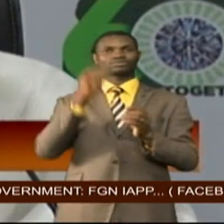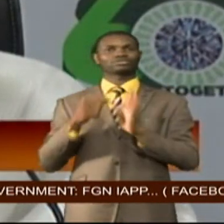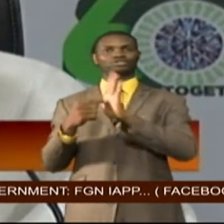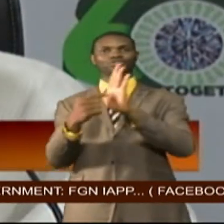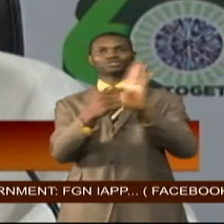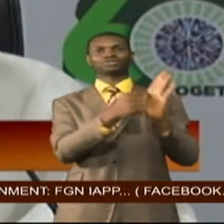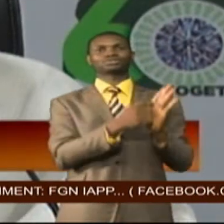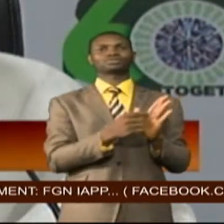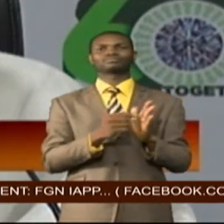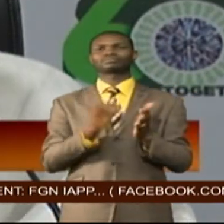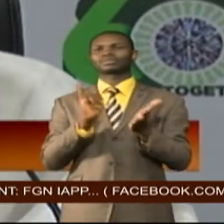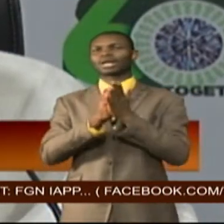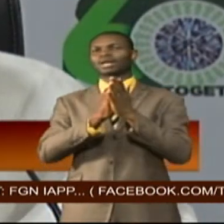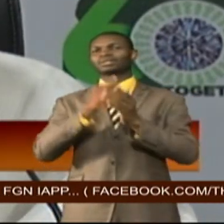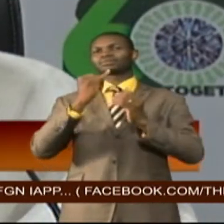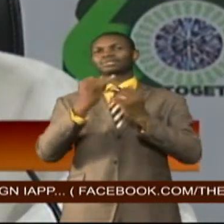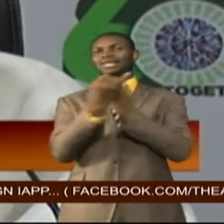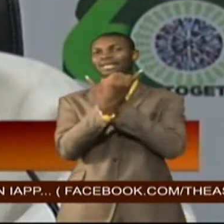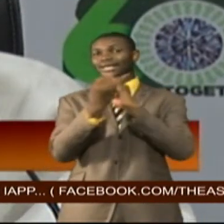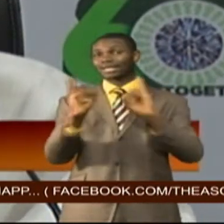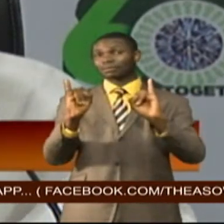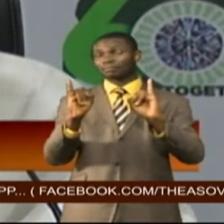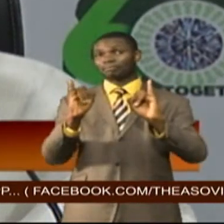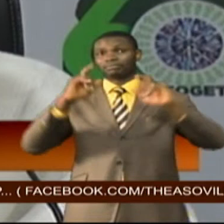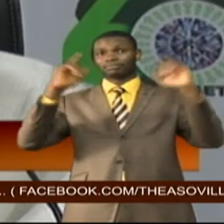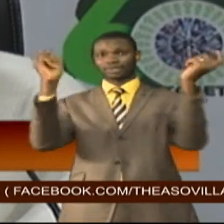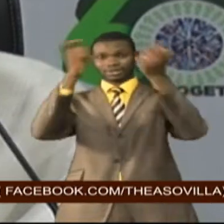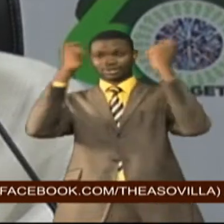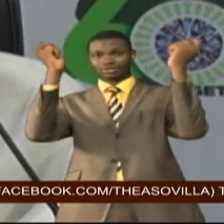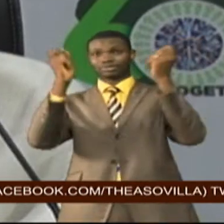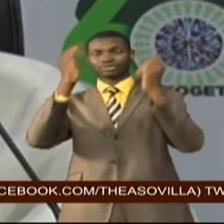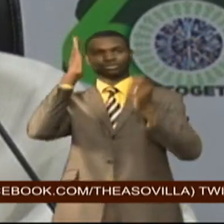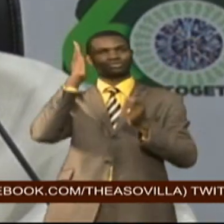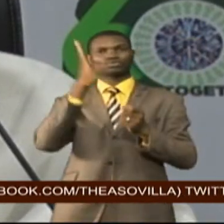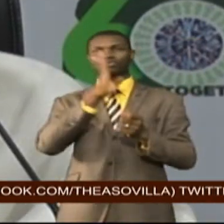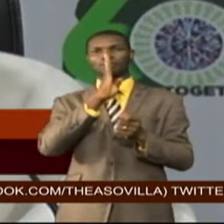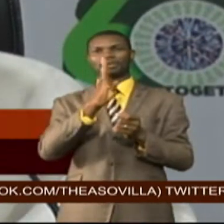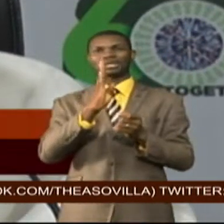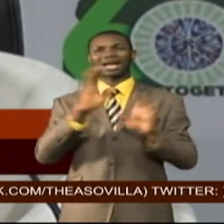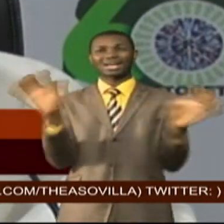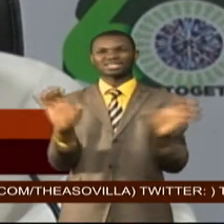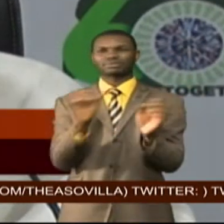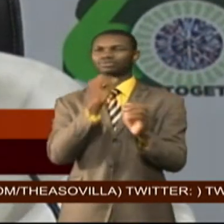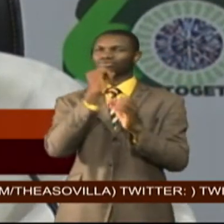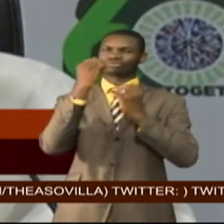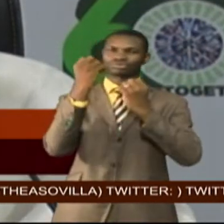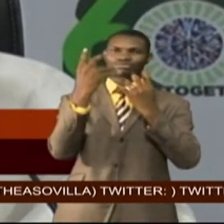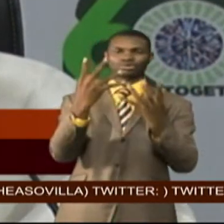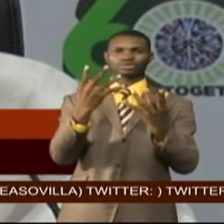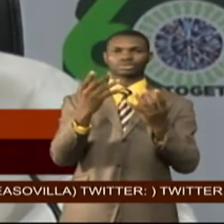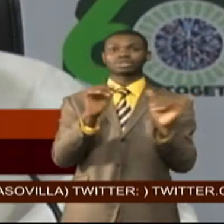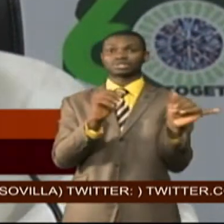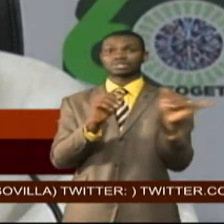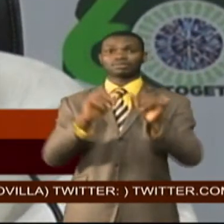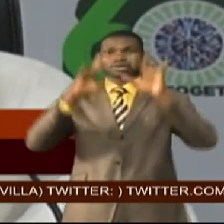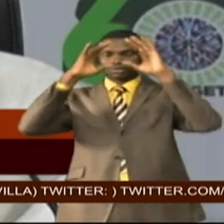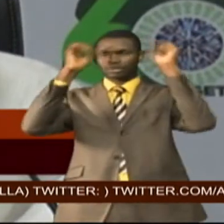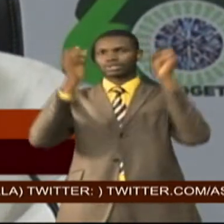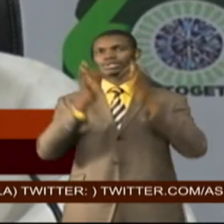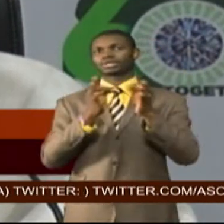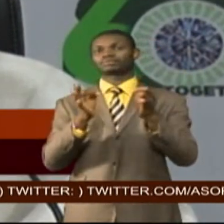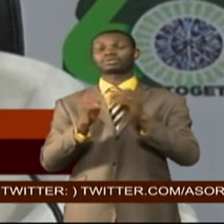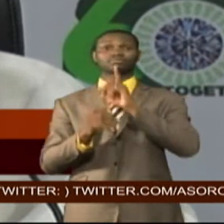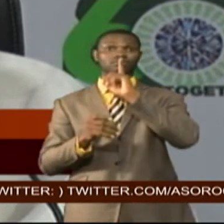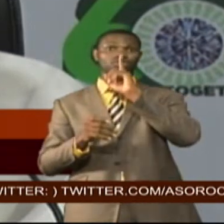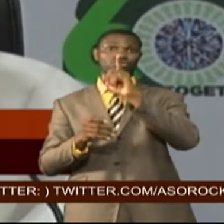Anniversary celebration will be low-key, as Mr. President has already announced. Of